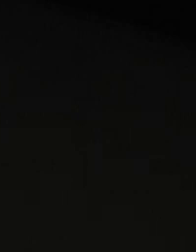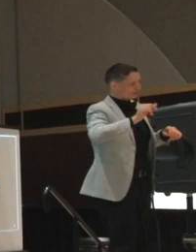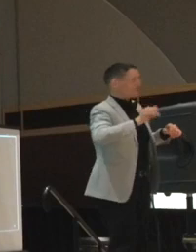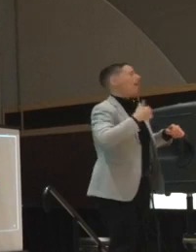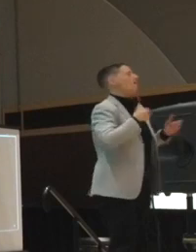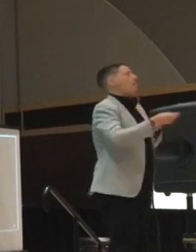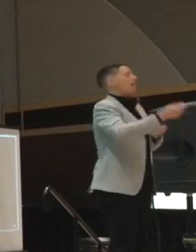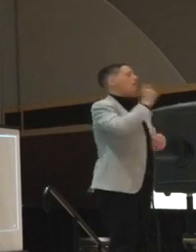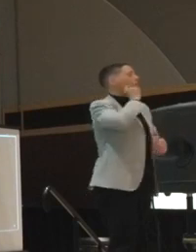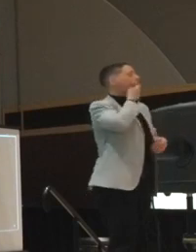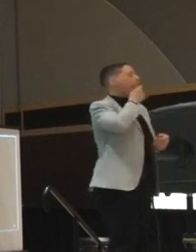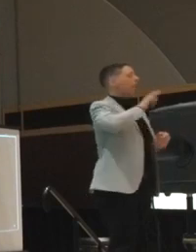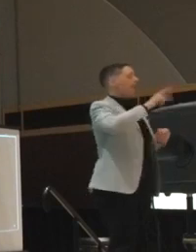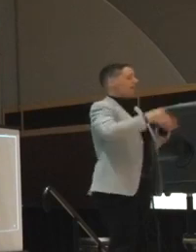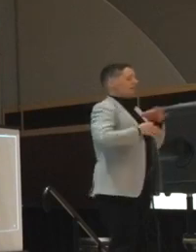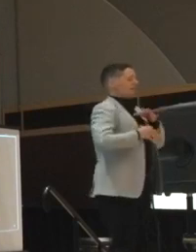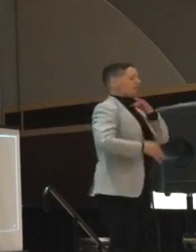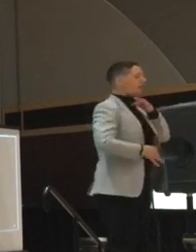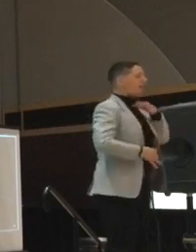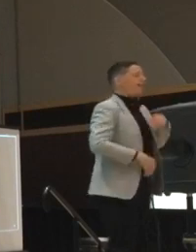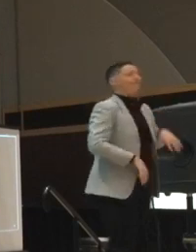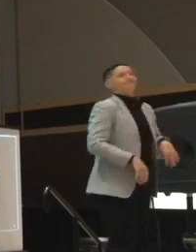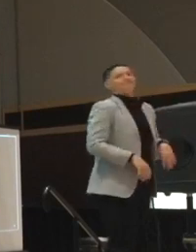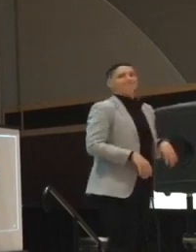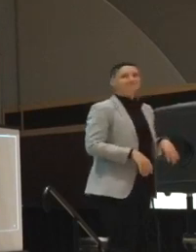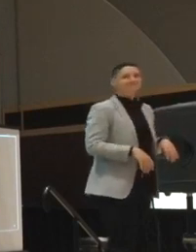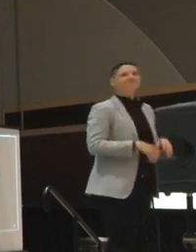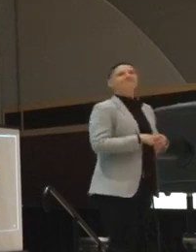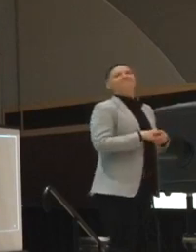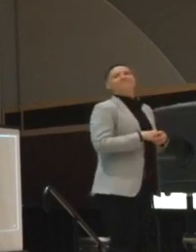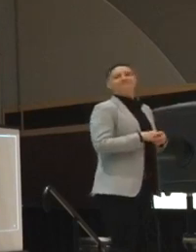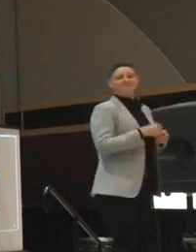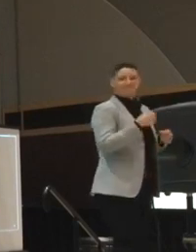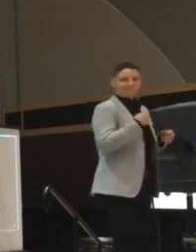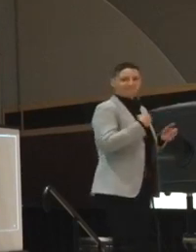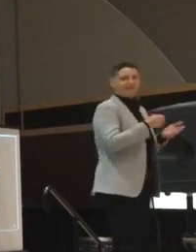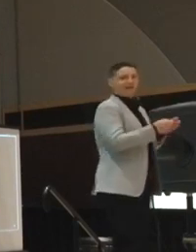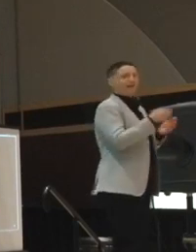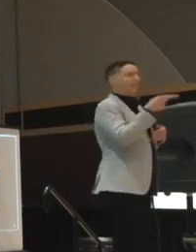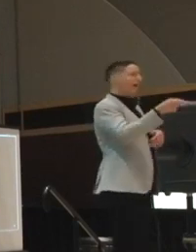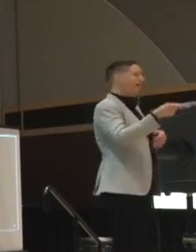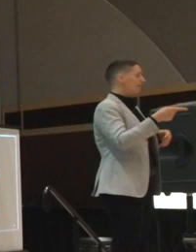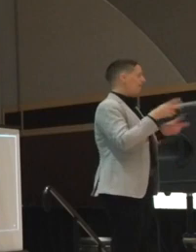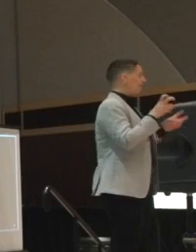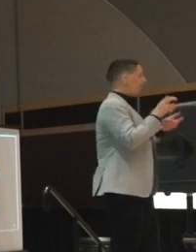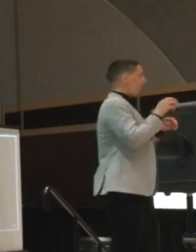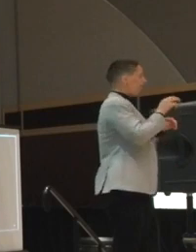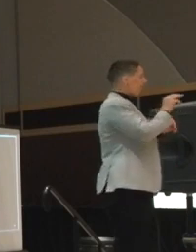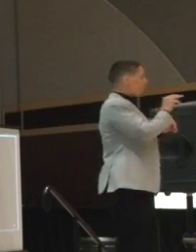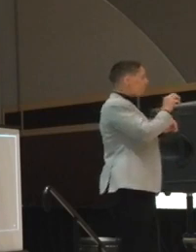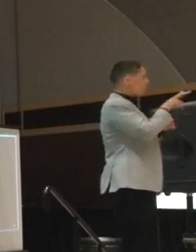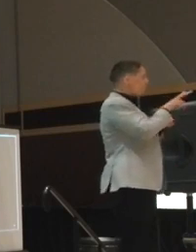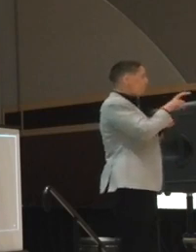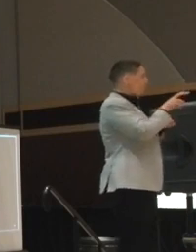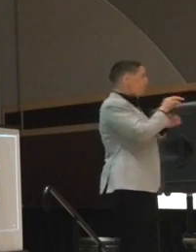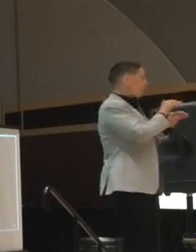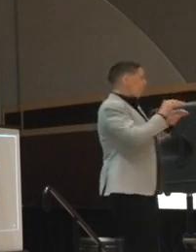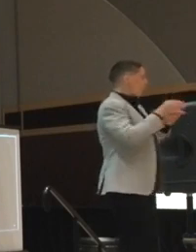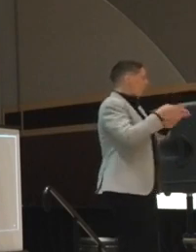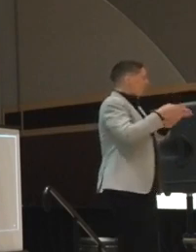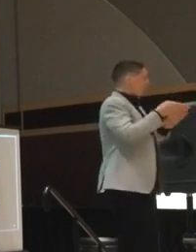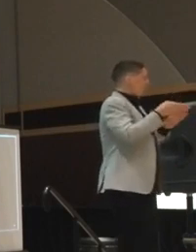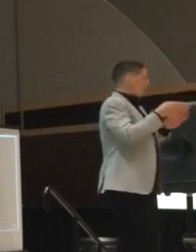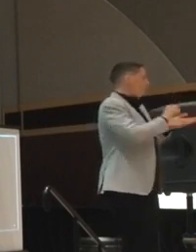aviation tie. They have those red flags on stuff, remove before flight. I got him a remove before flight tie